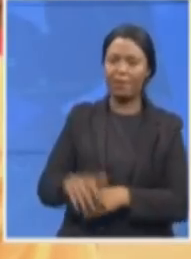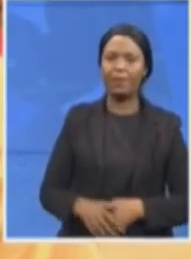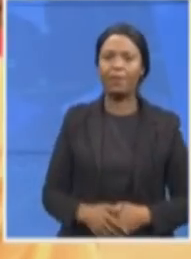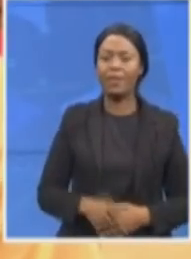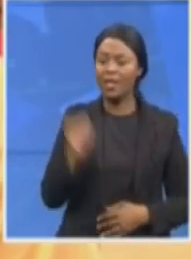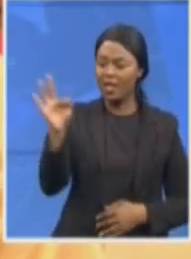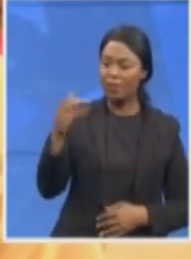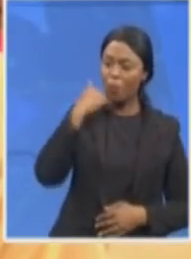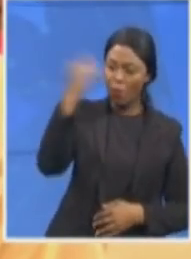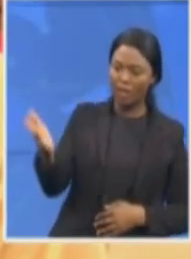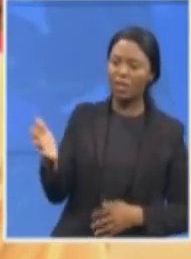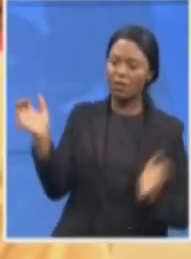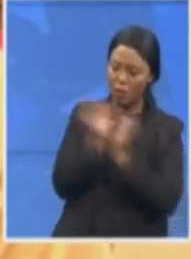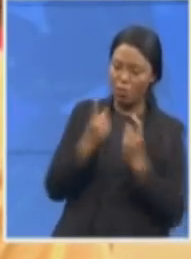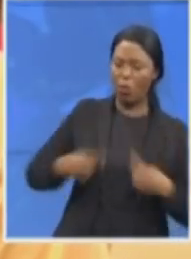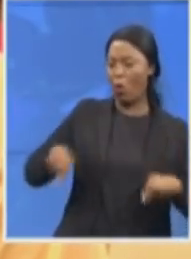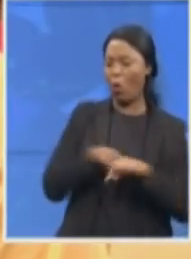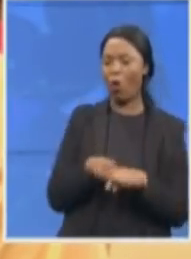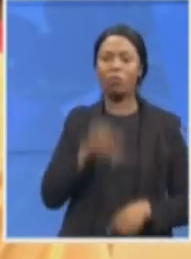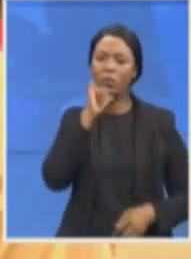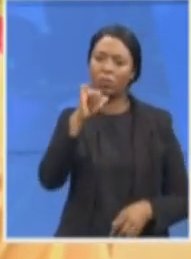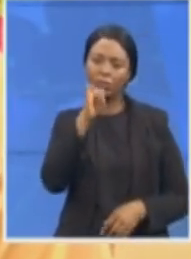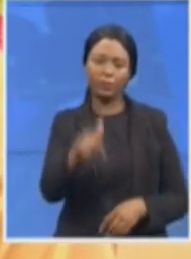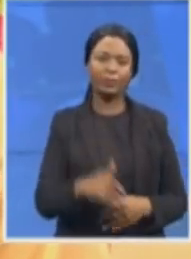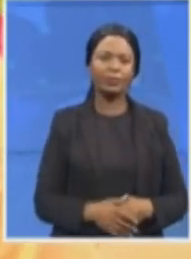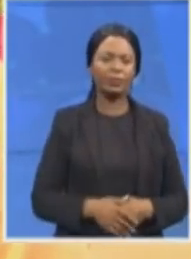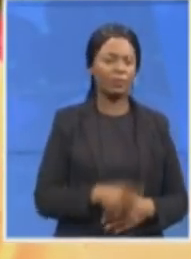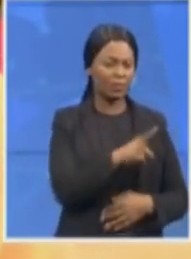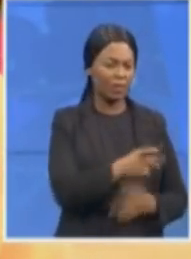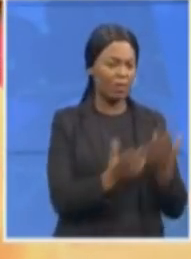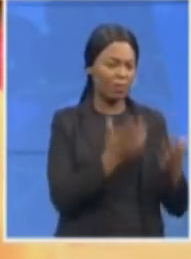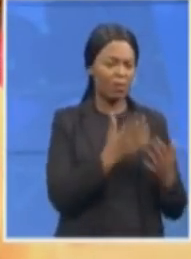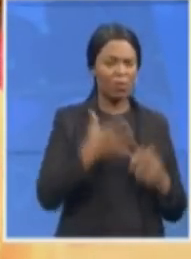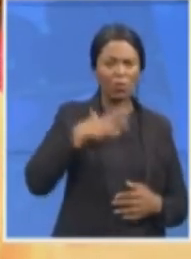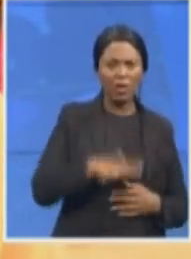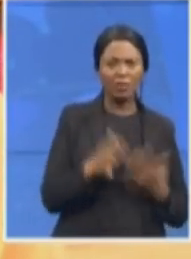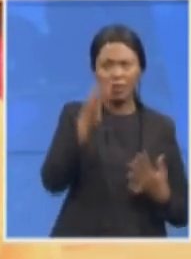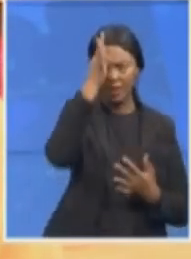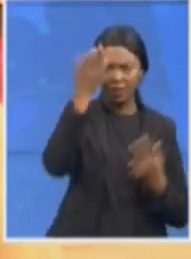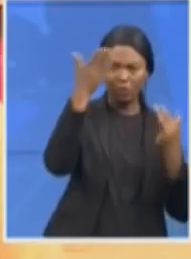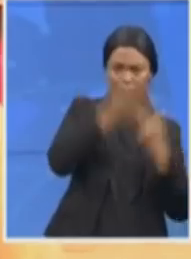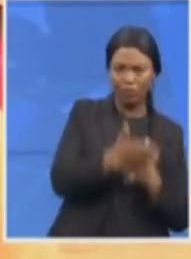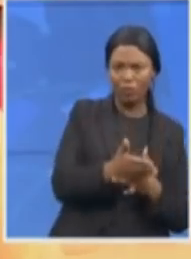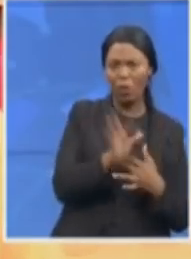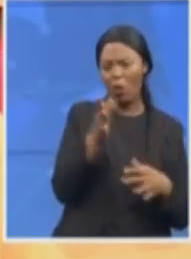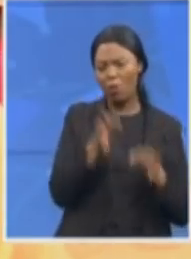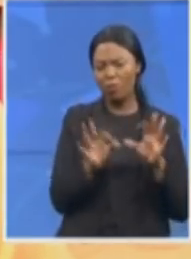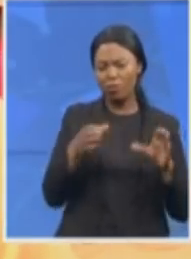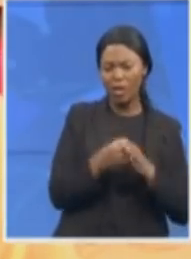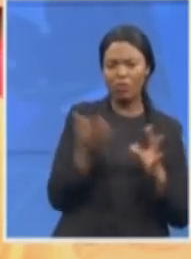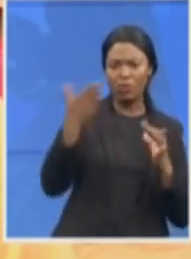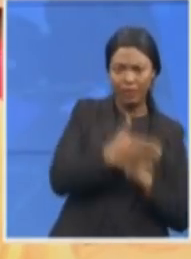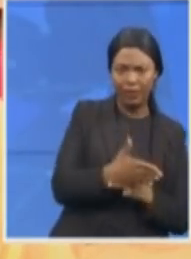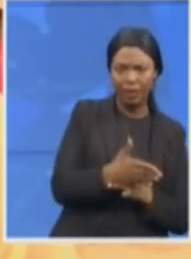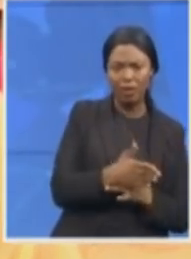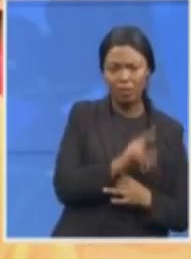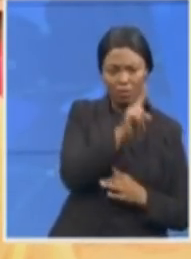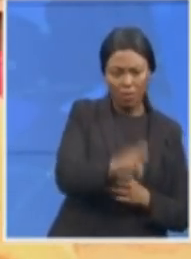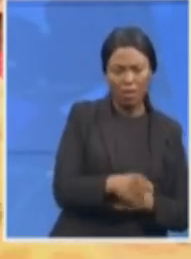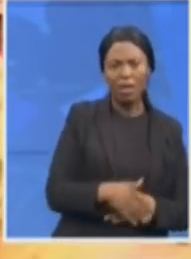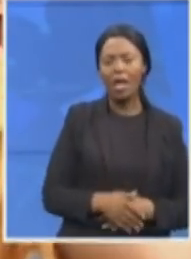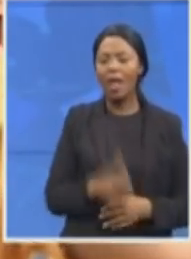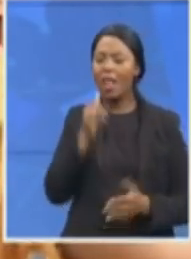mediations from government and all the different parties involved? We did write a letter. The letter, they said they're going to respond it on